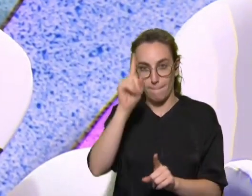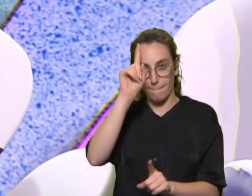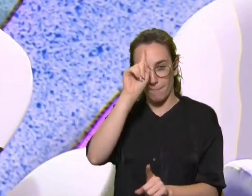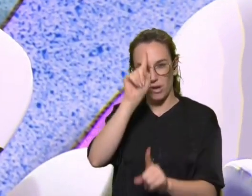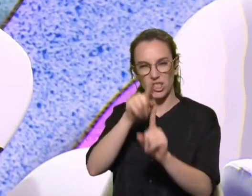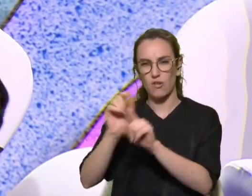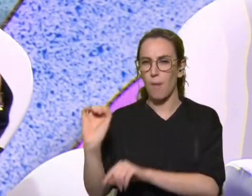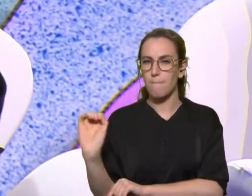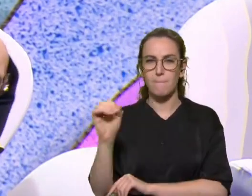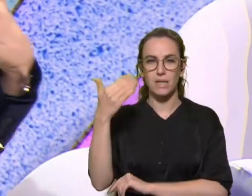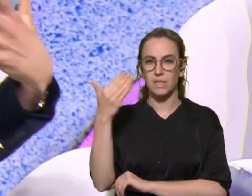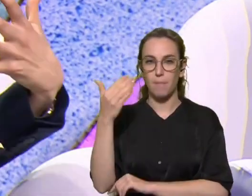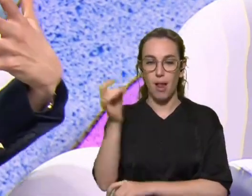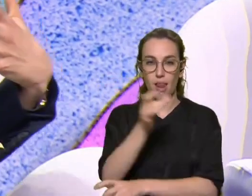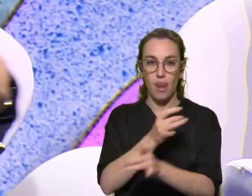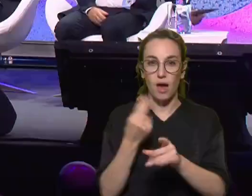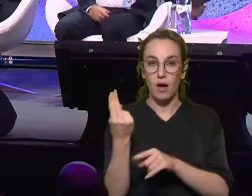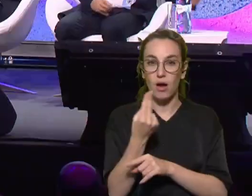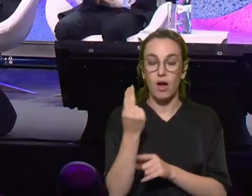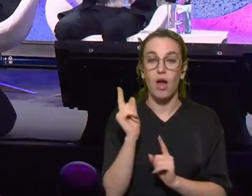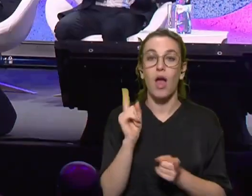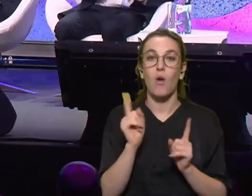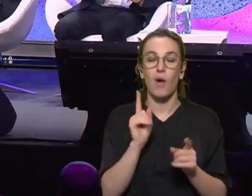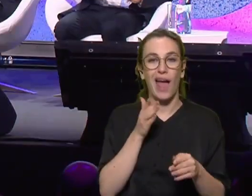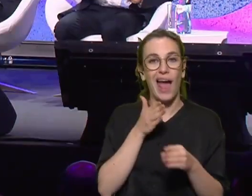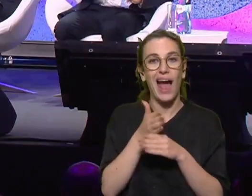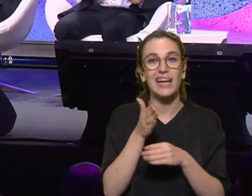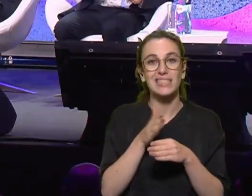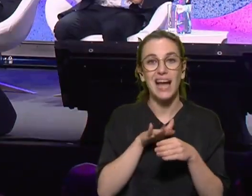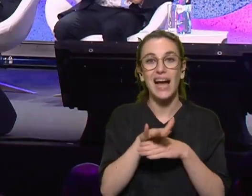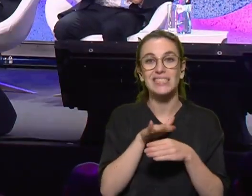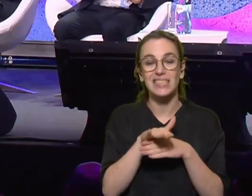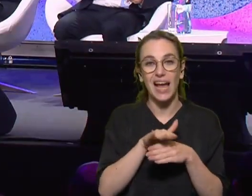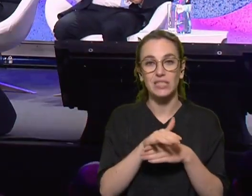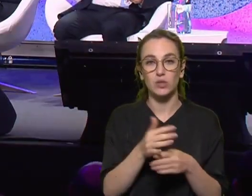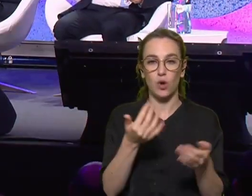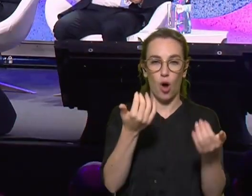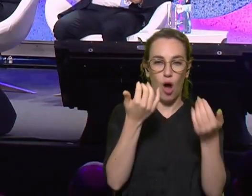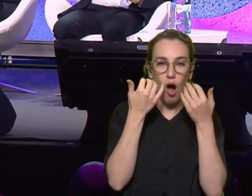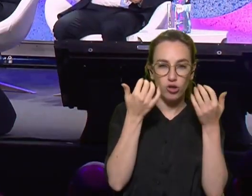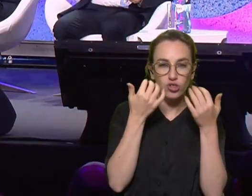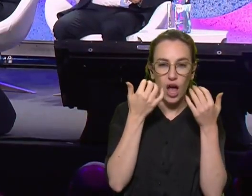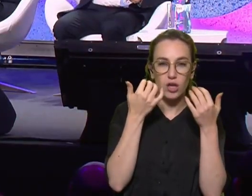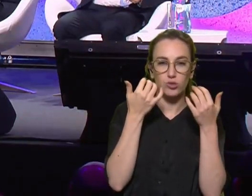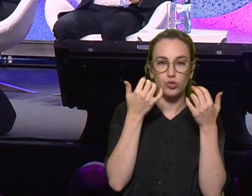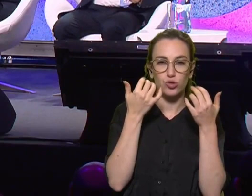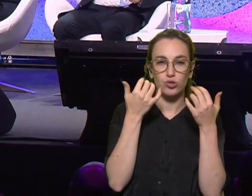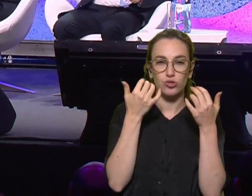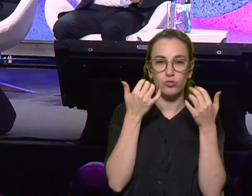objective was to give access to data,